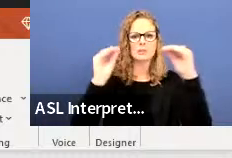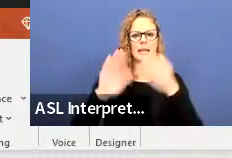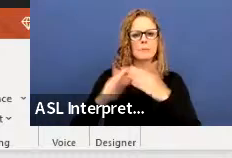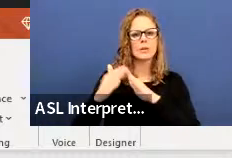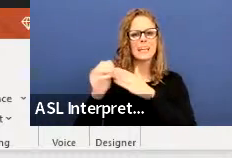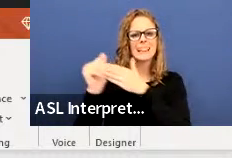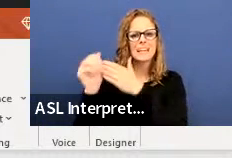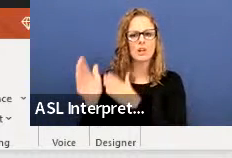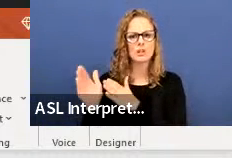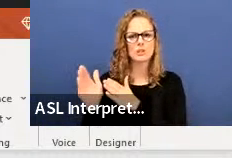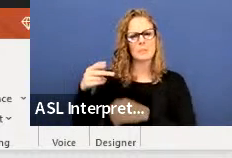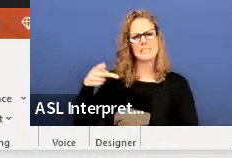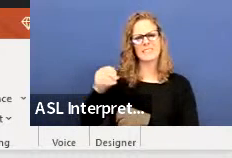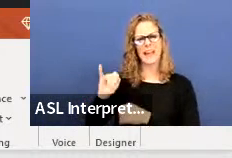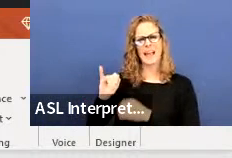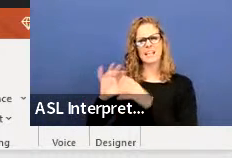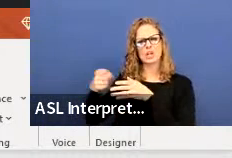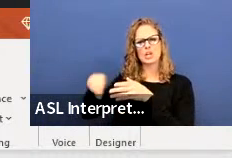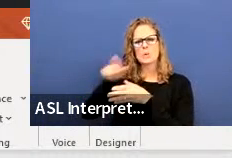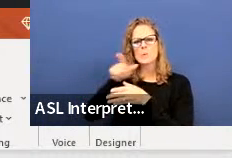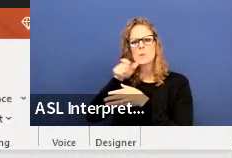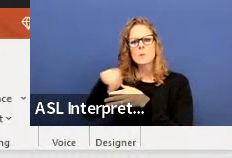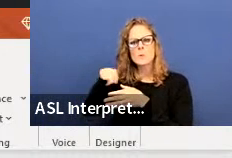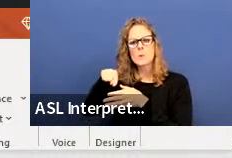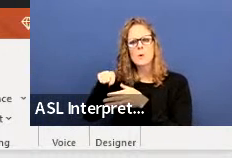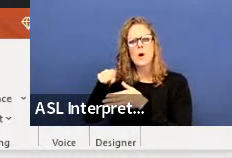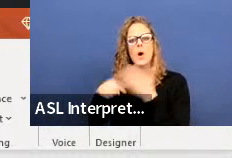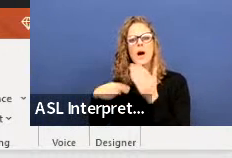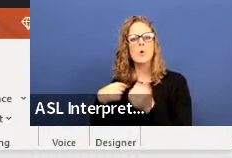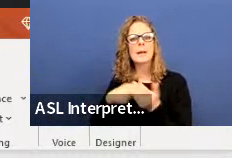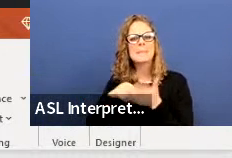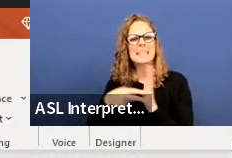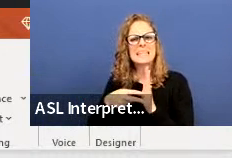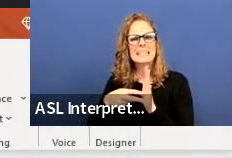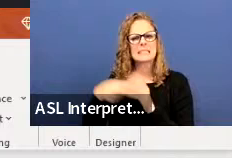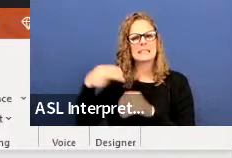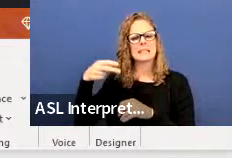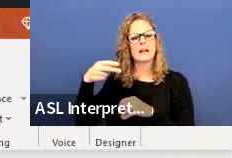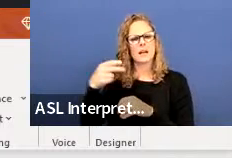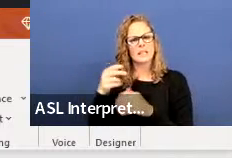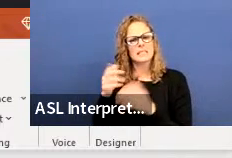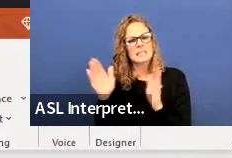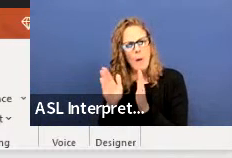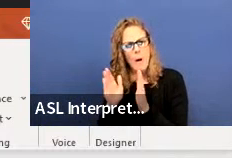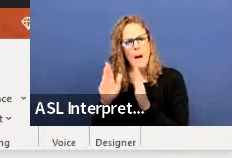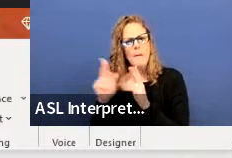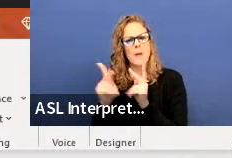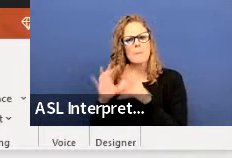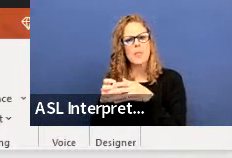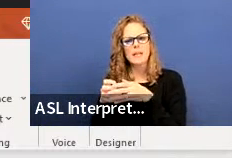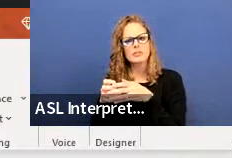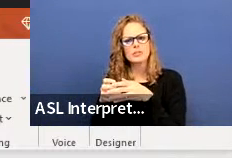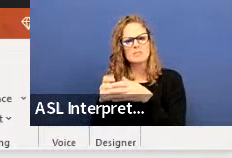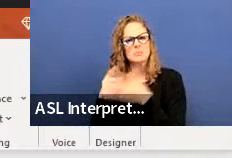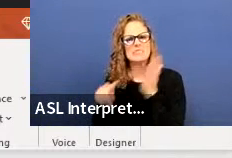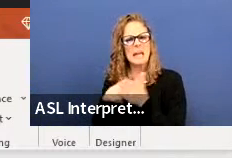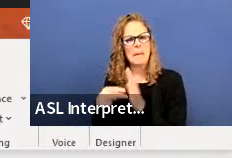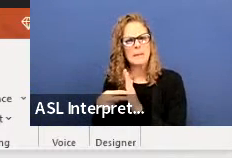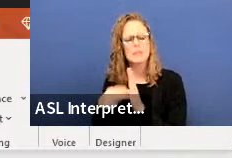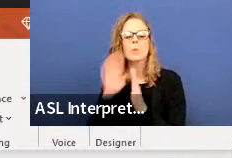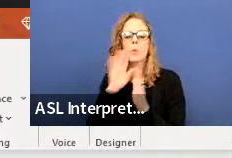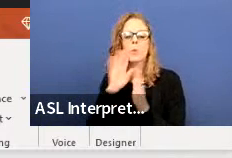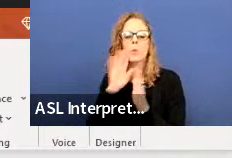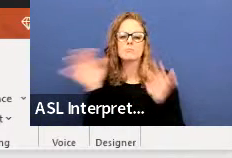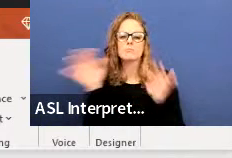are Pacific Islander as far as what do we mean when we say we're a very small population. So we wanted to